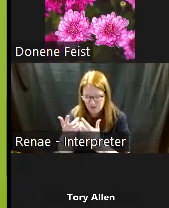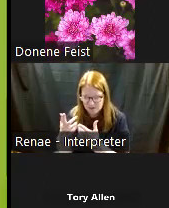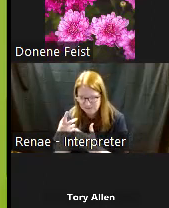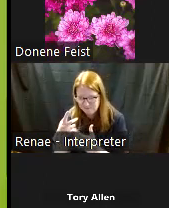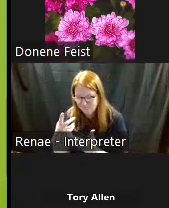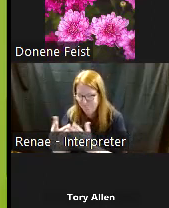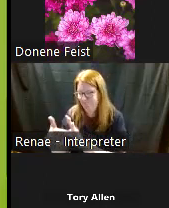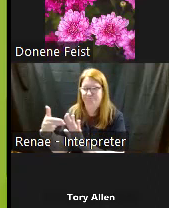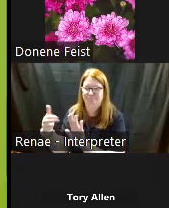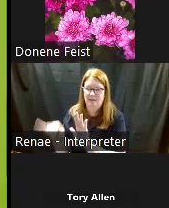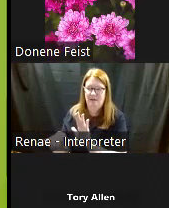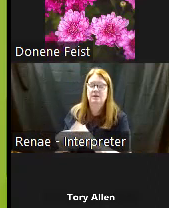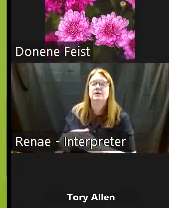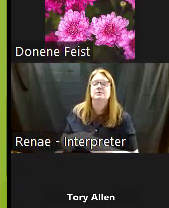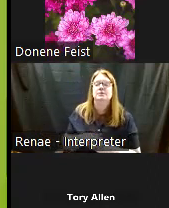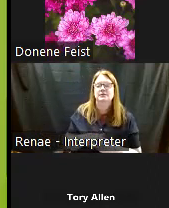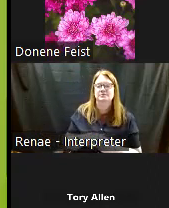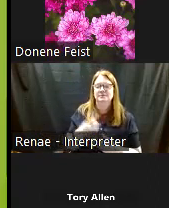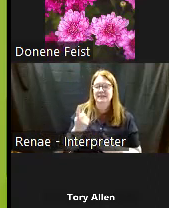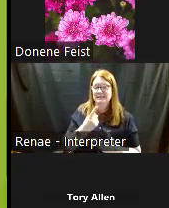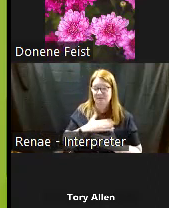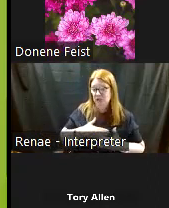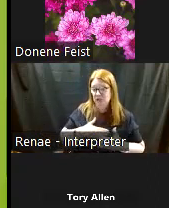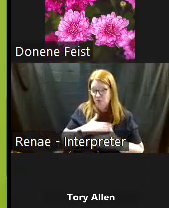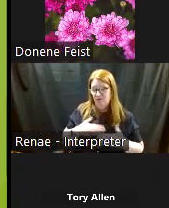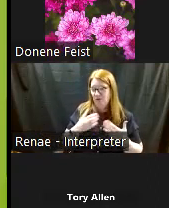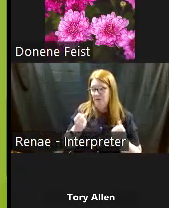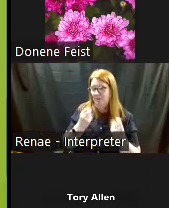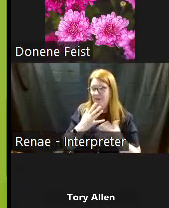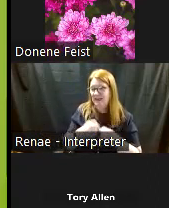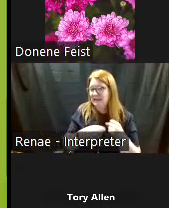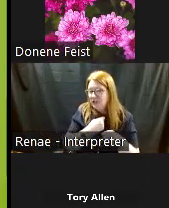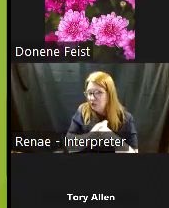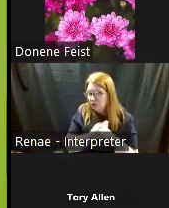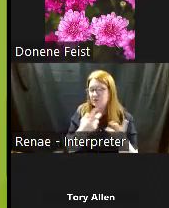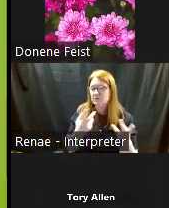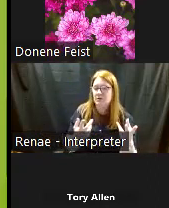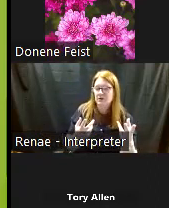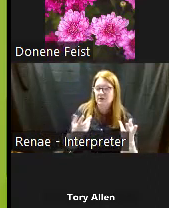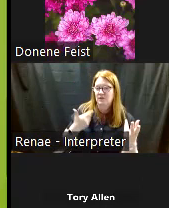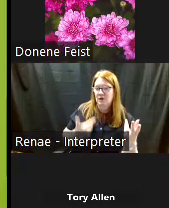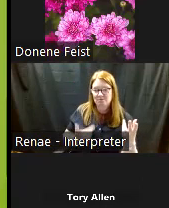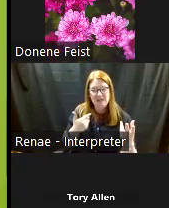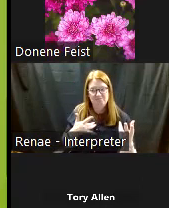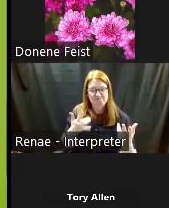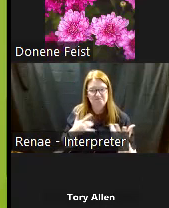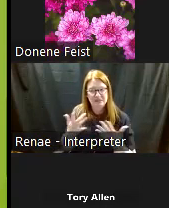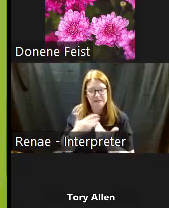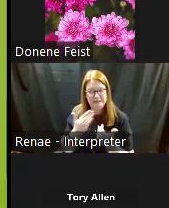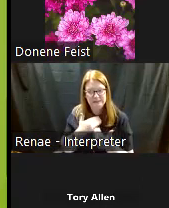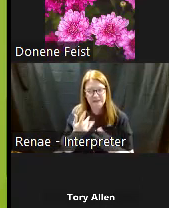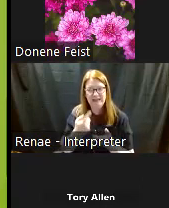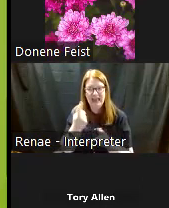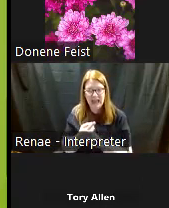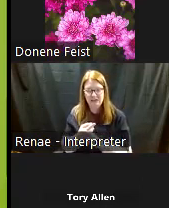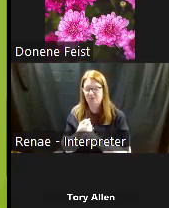for everybody. It's easy. It's something I enjoy doing and I've done for years. So it comes somewhat easy to me. Accurate,